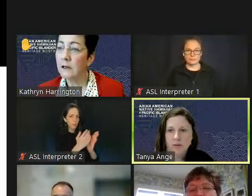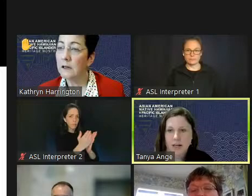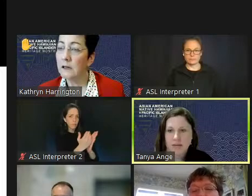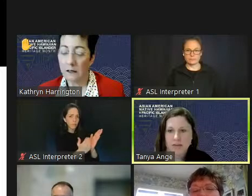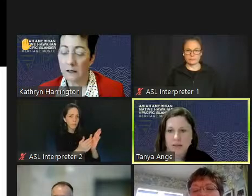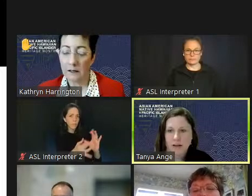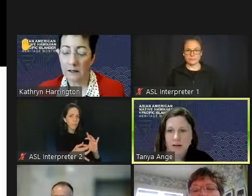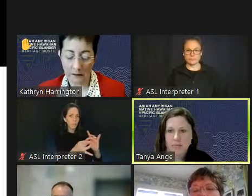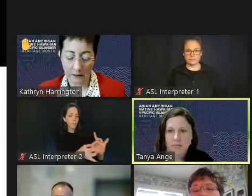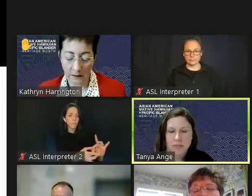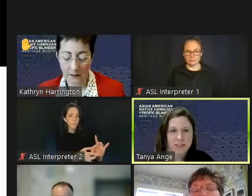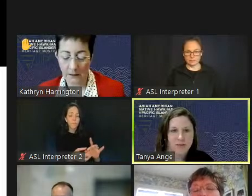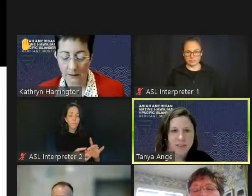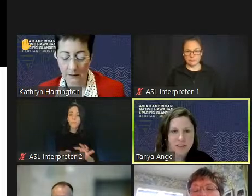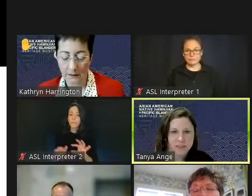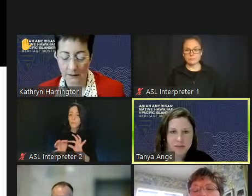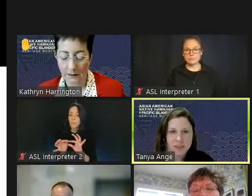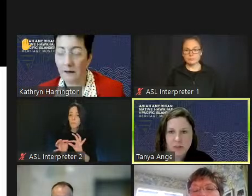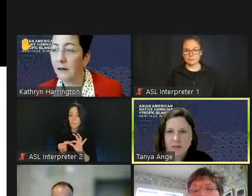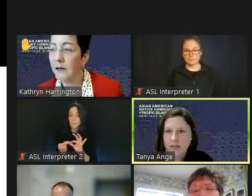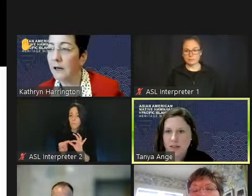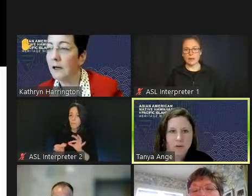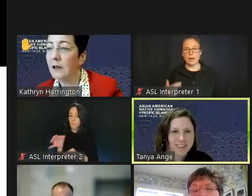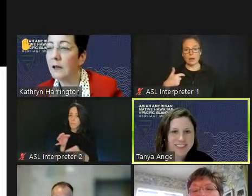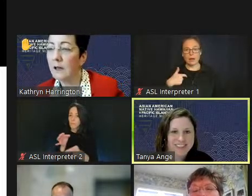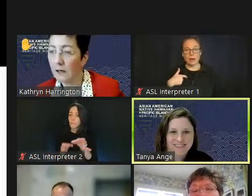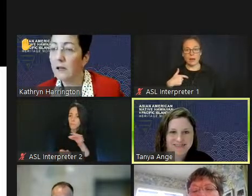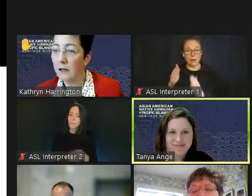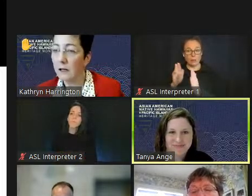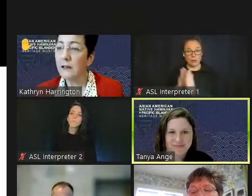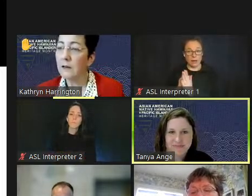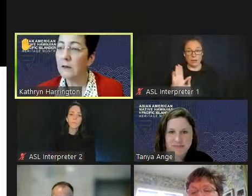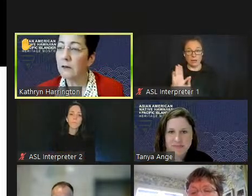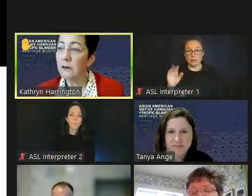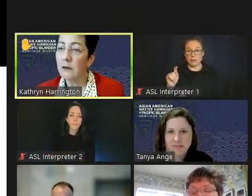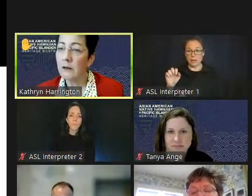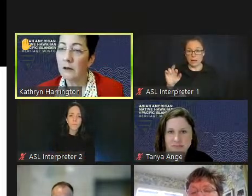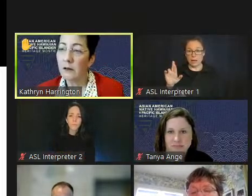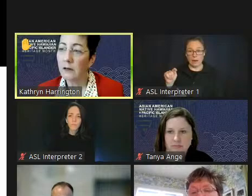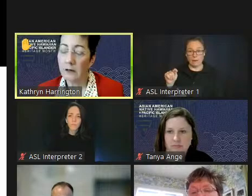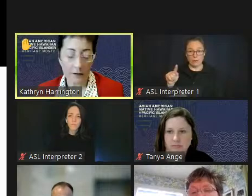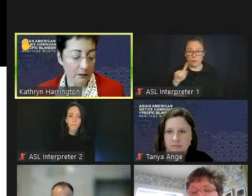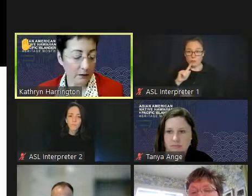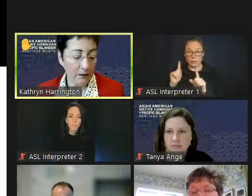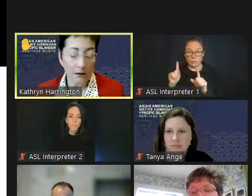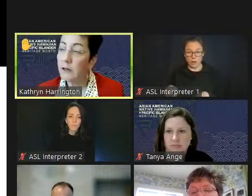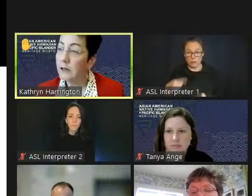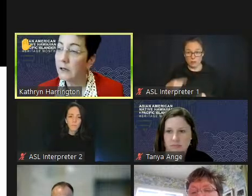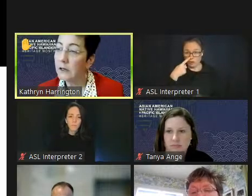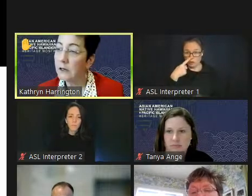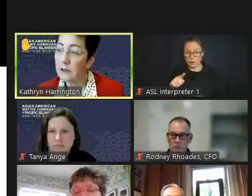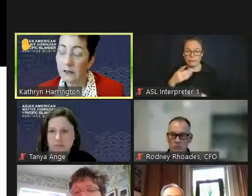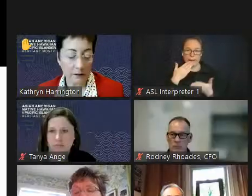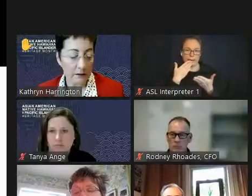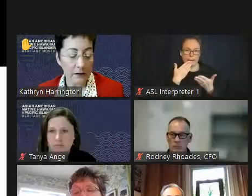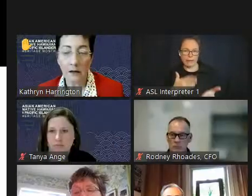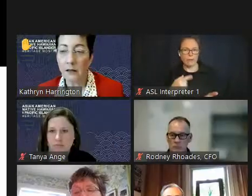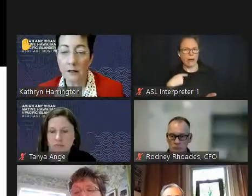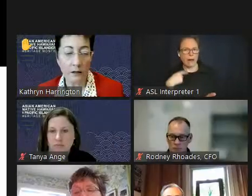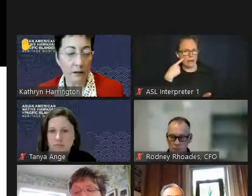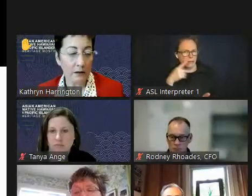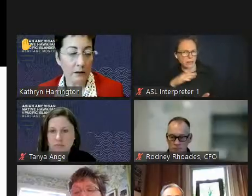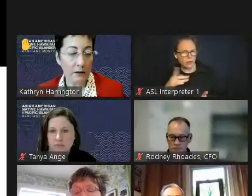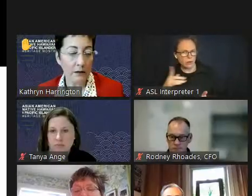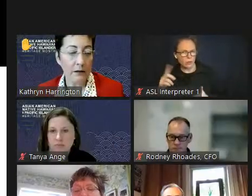I would ask Ms. Calvert respond to that question. Yes, thank you, Ms. Angie. Chair Harrington, I think what you're asking is